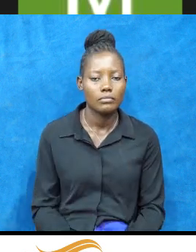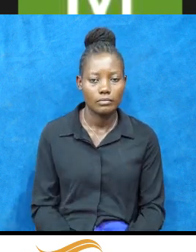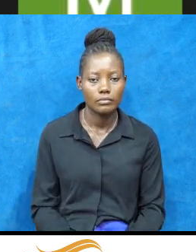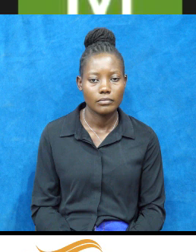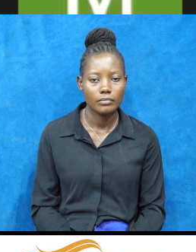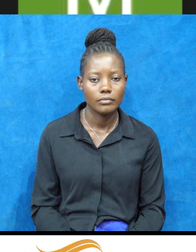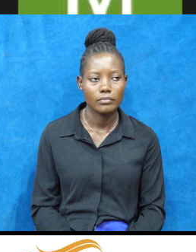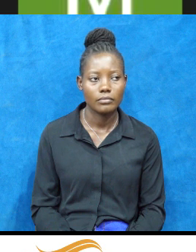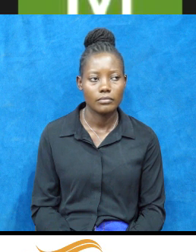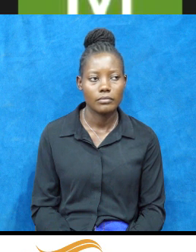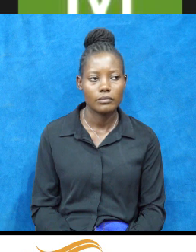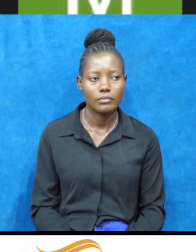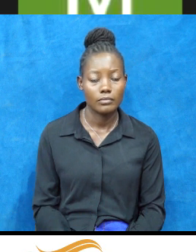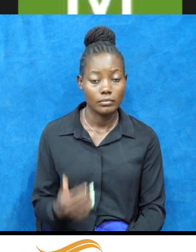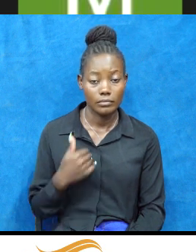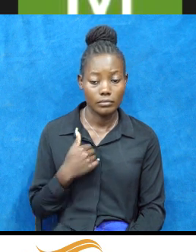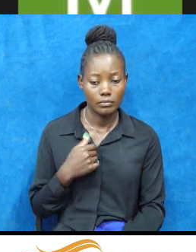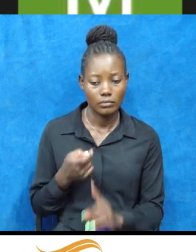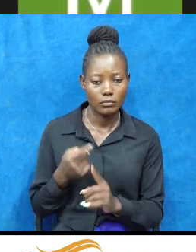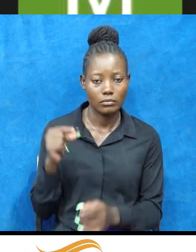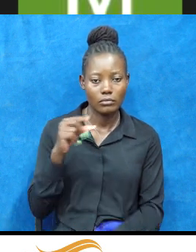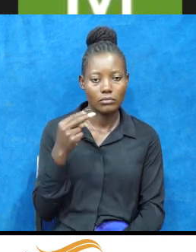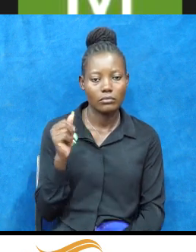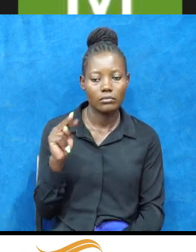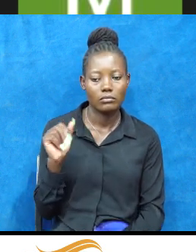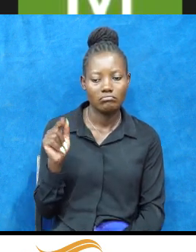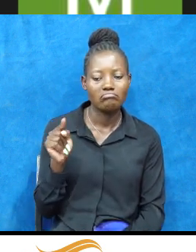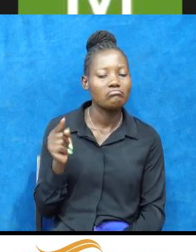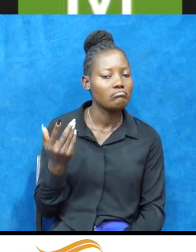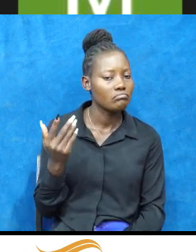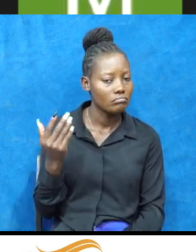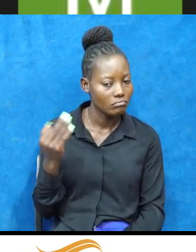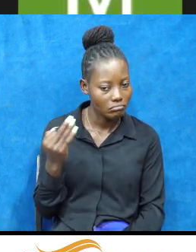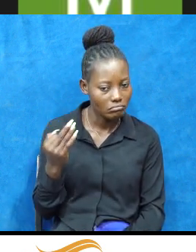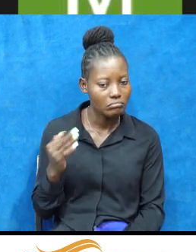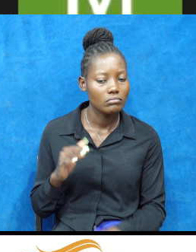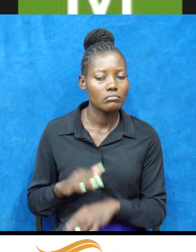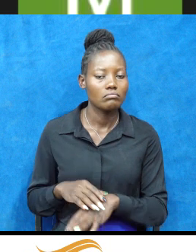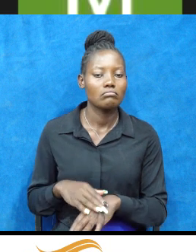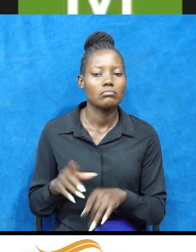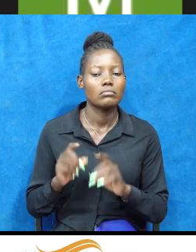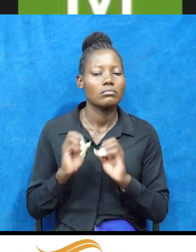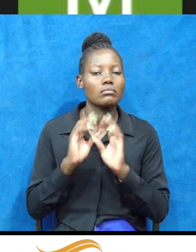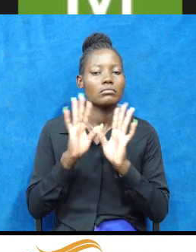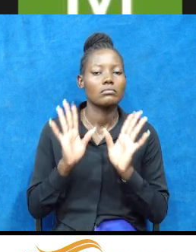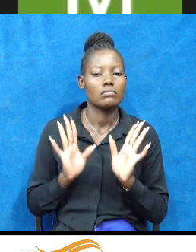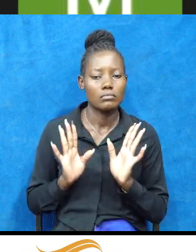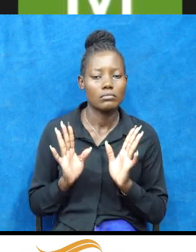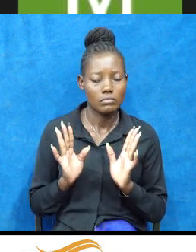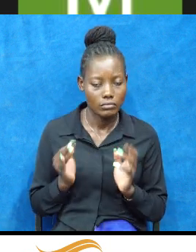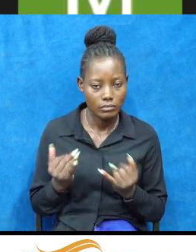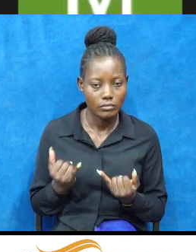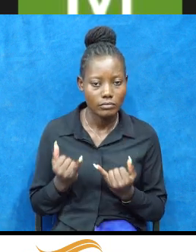Yeah, this is Andy from Ghana. I think he did very good with the presentation, and it's very clear, self-explanatory, and all.